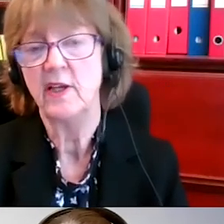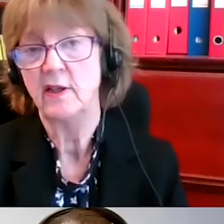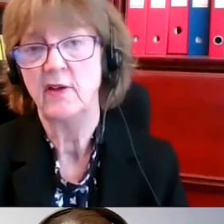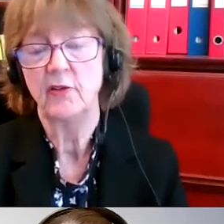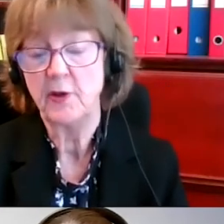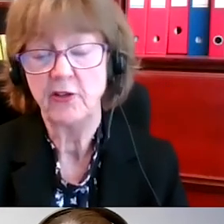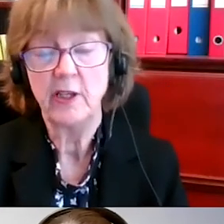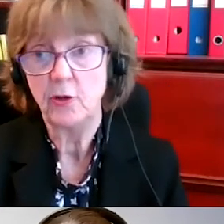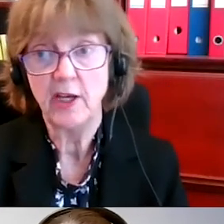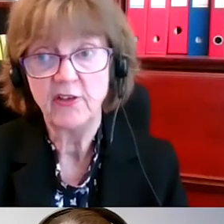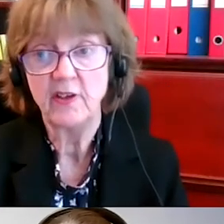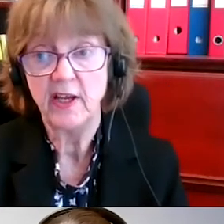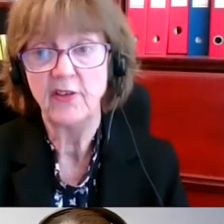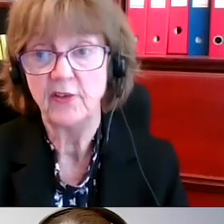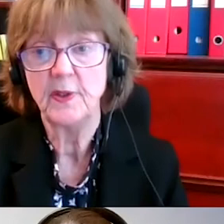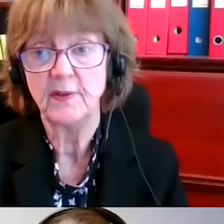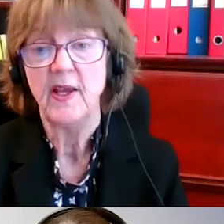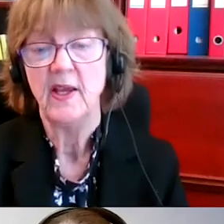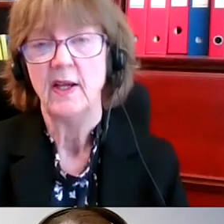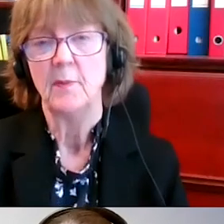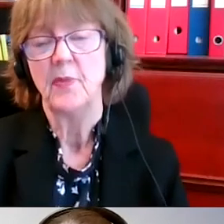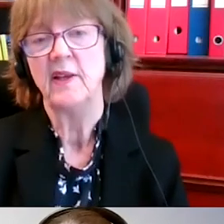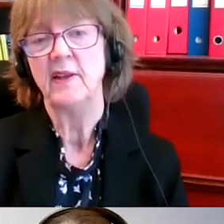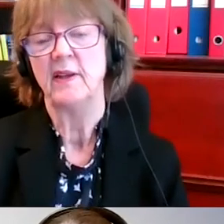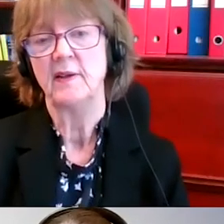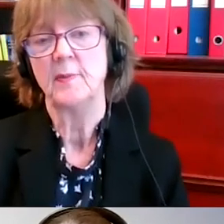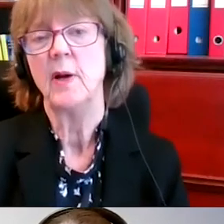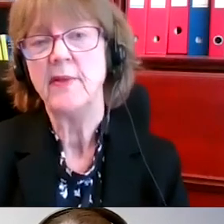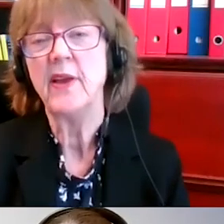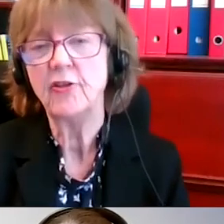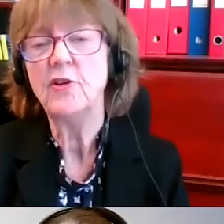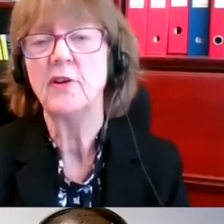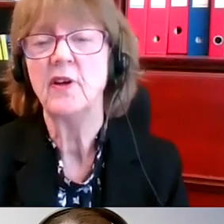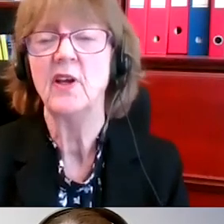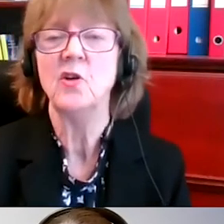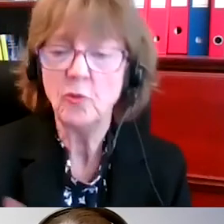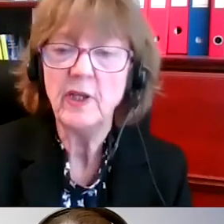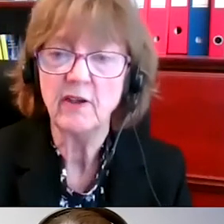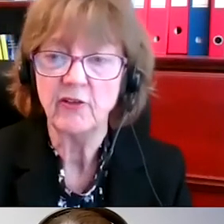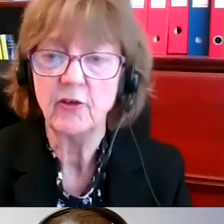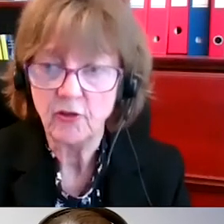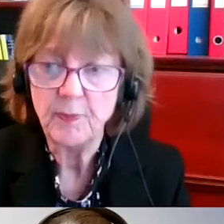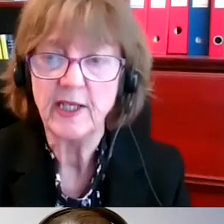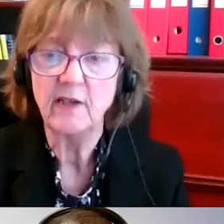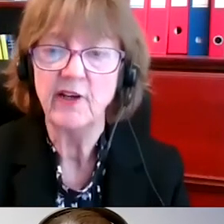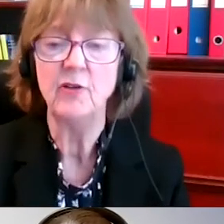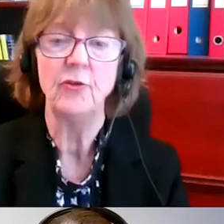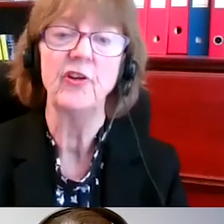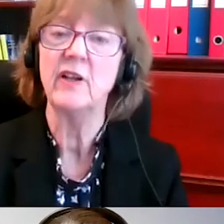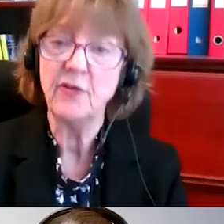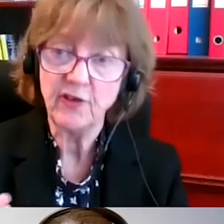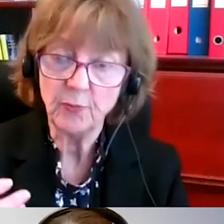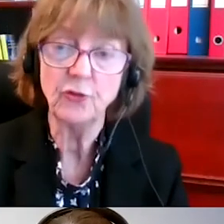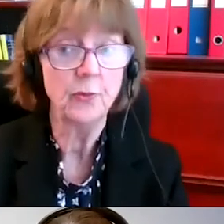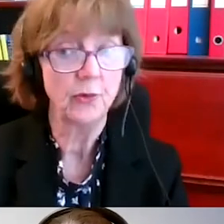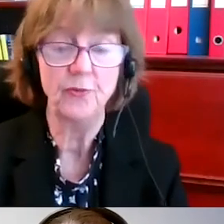or in special education cases. But then, they should normally speak directly to the